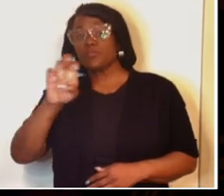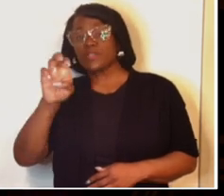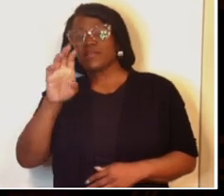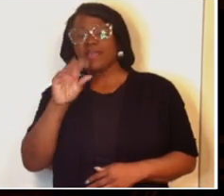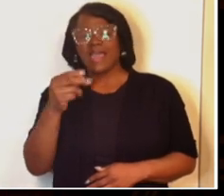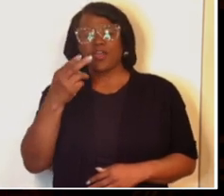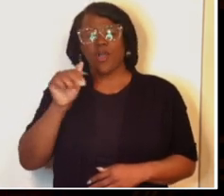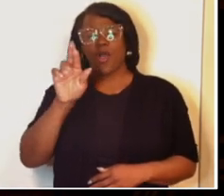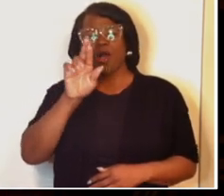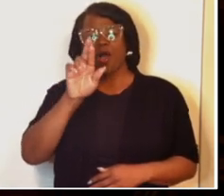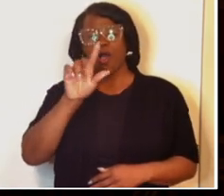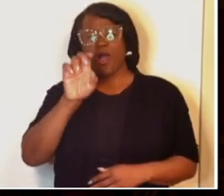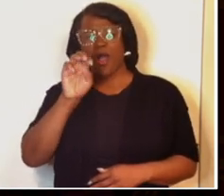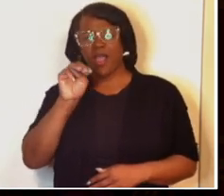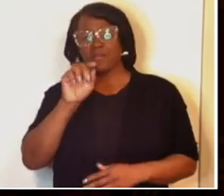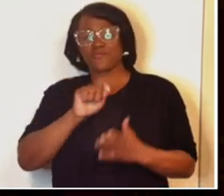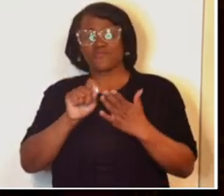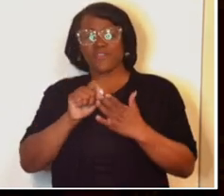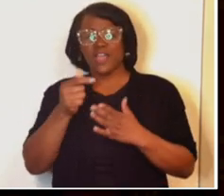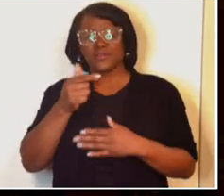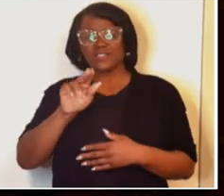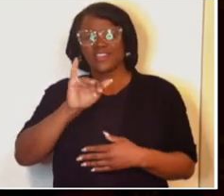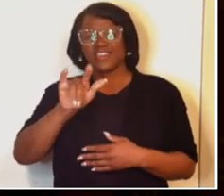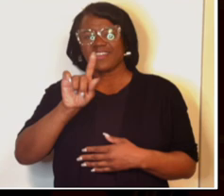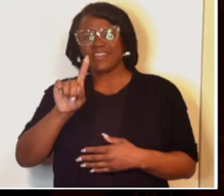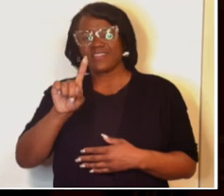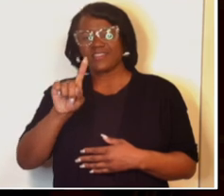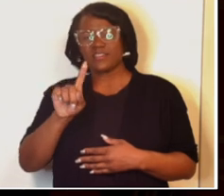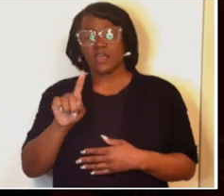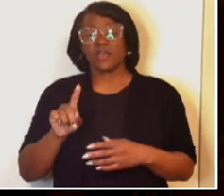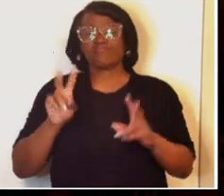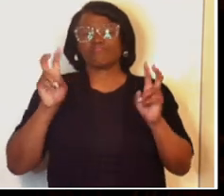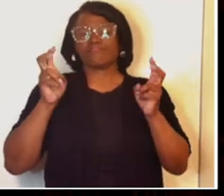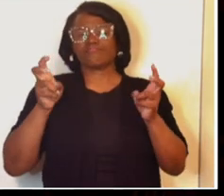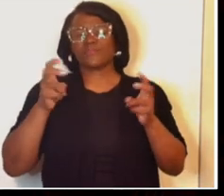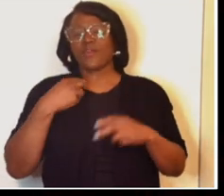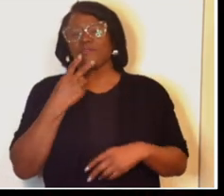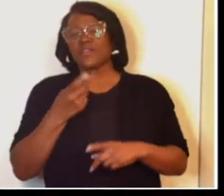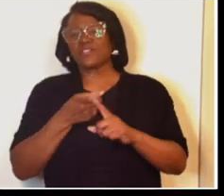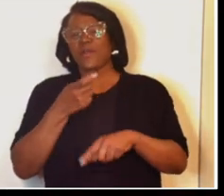collaboration entitled Voices from Harlem.